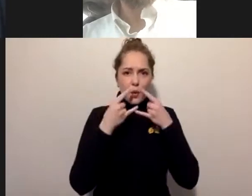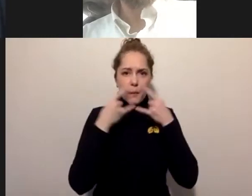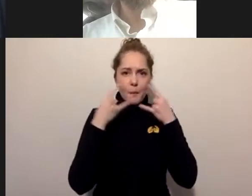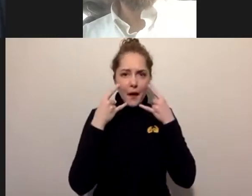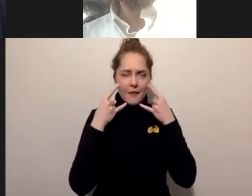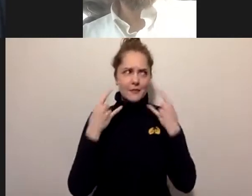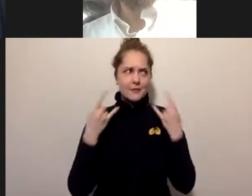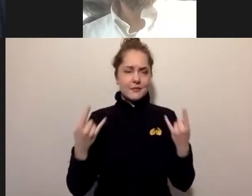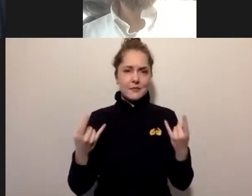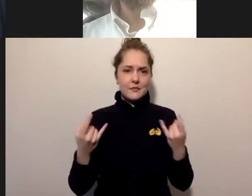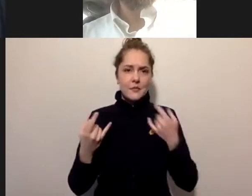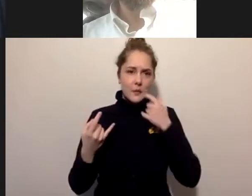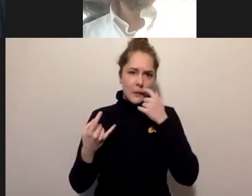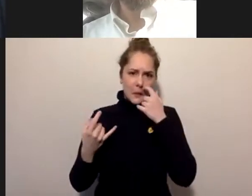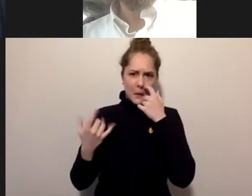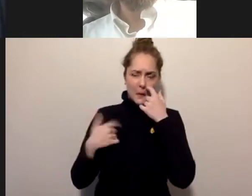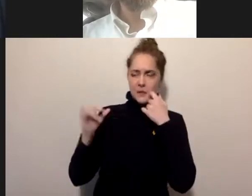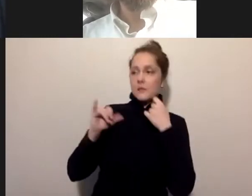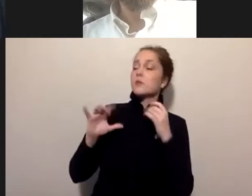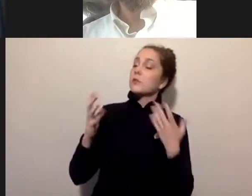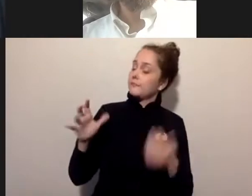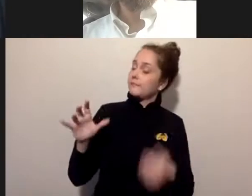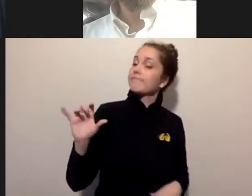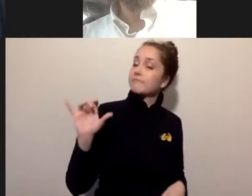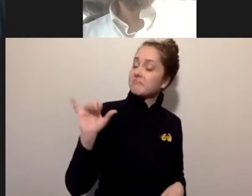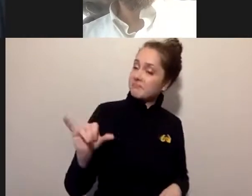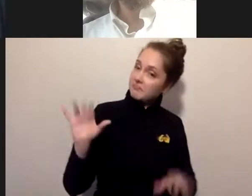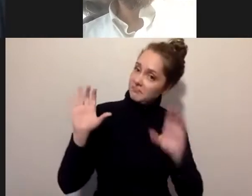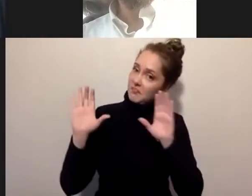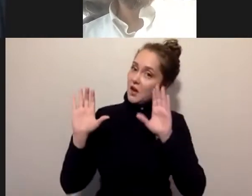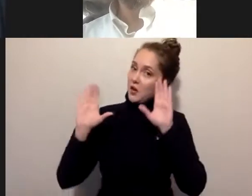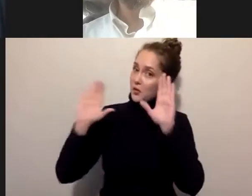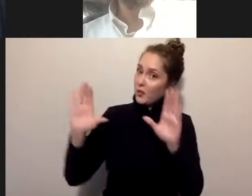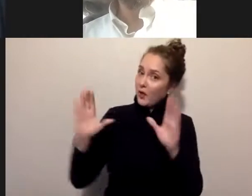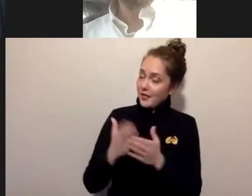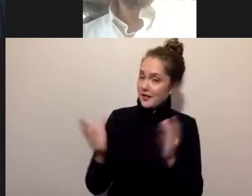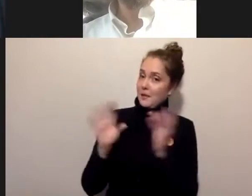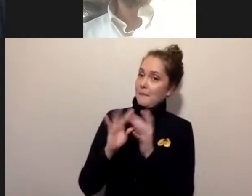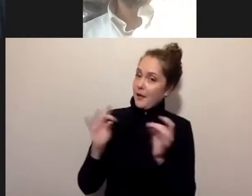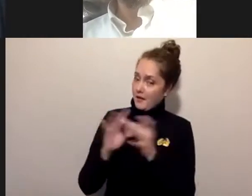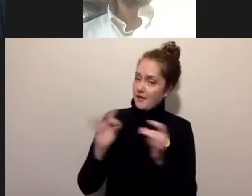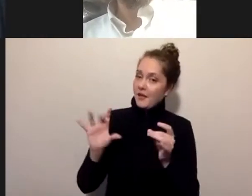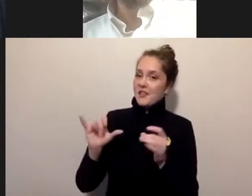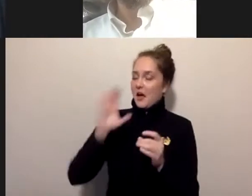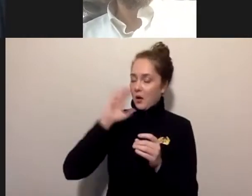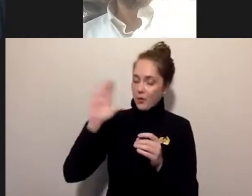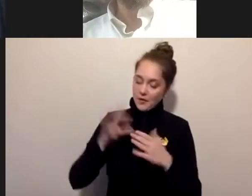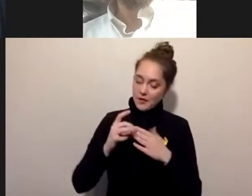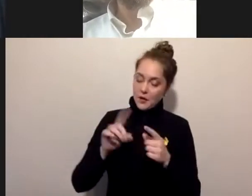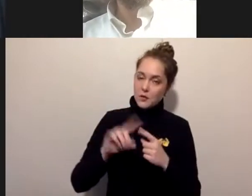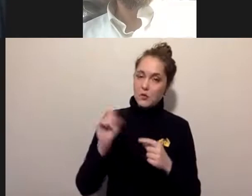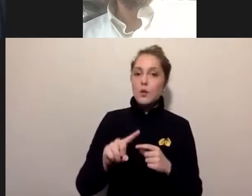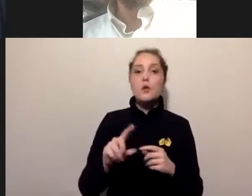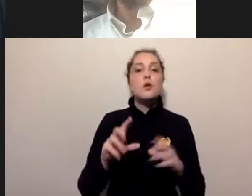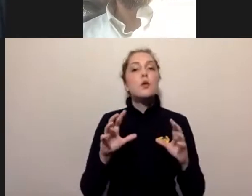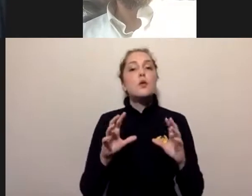face? I'm So, like, so that's great. That's a great thing to bring up, and that will give me a question. So,